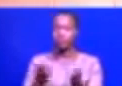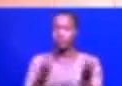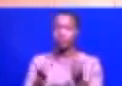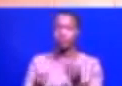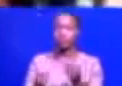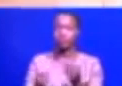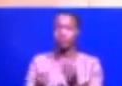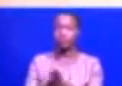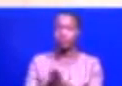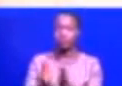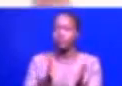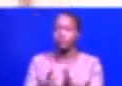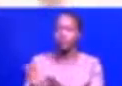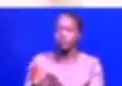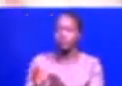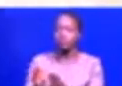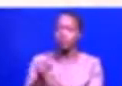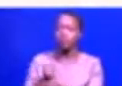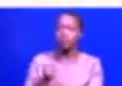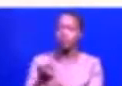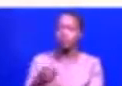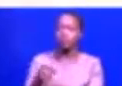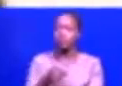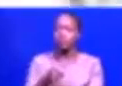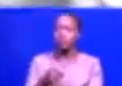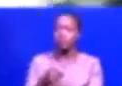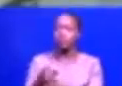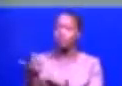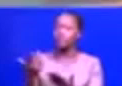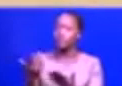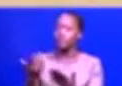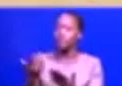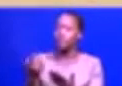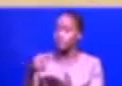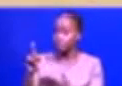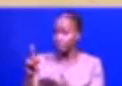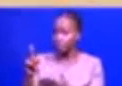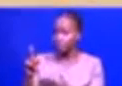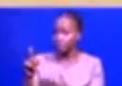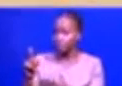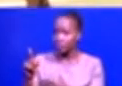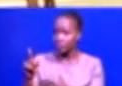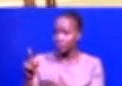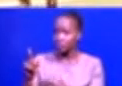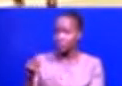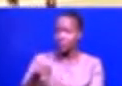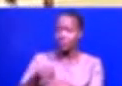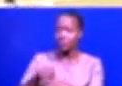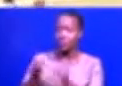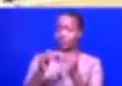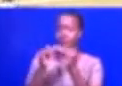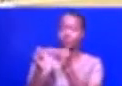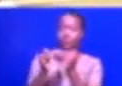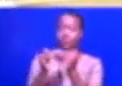quite a bit of preparations will need to be done for us to make a mark at the BAL scene or at the BAL level, because